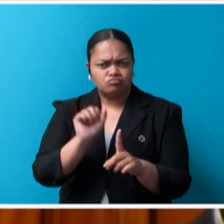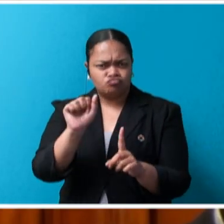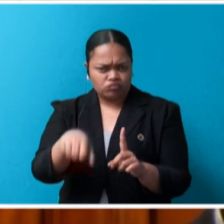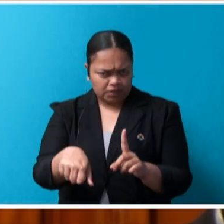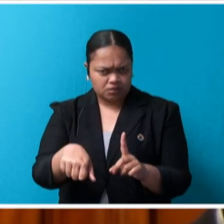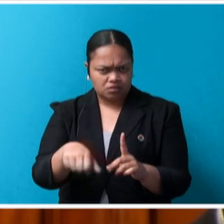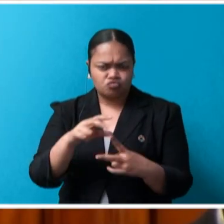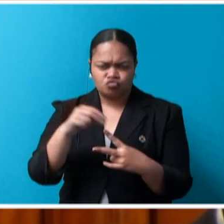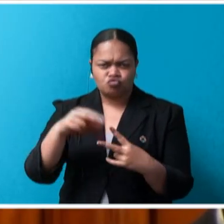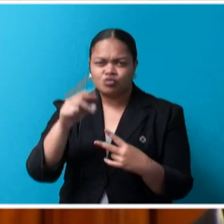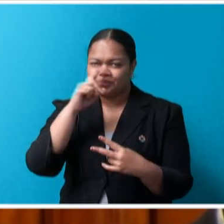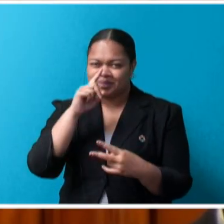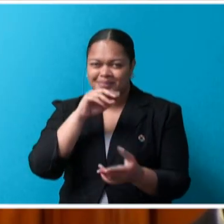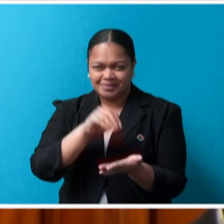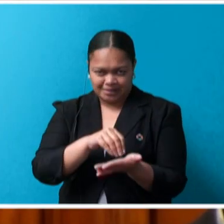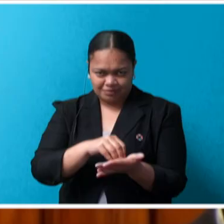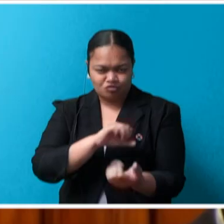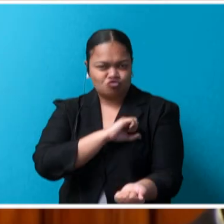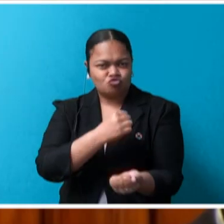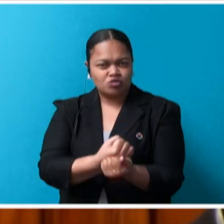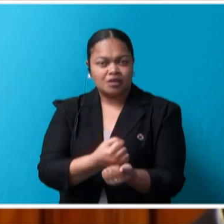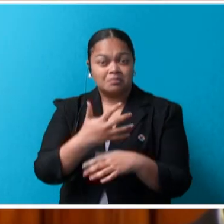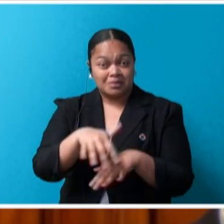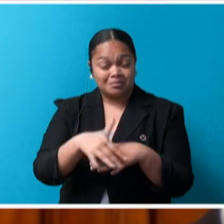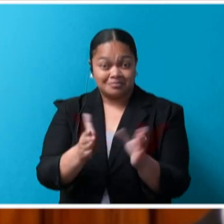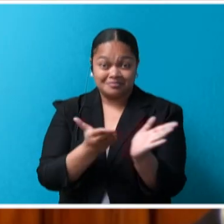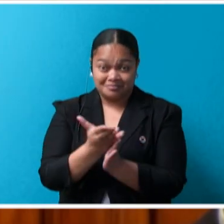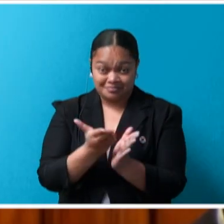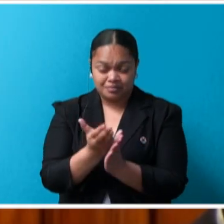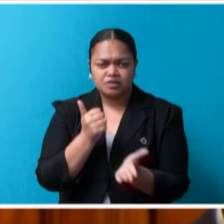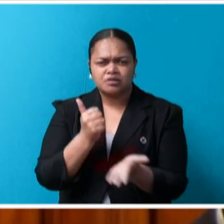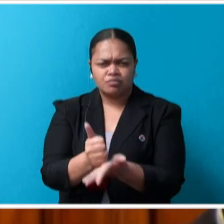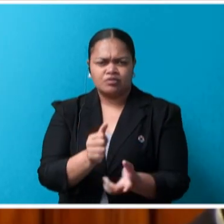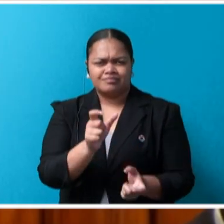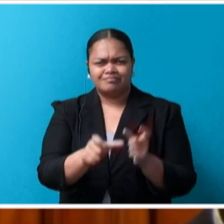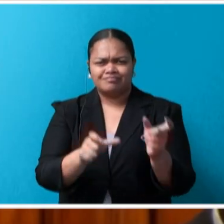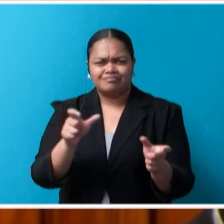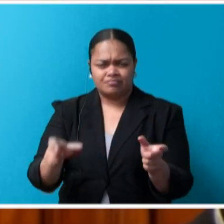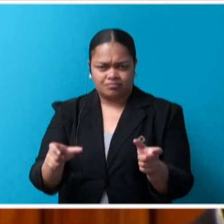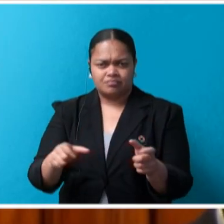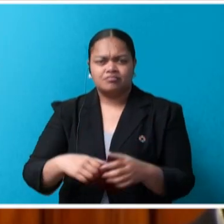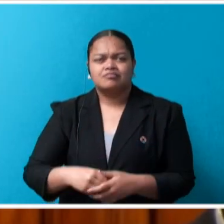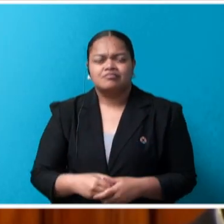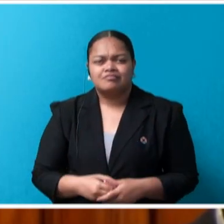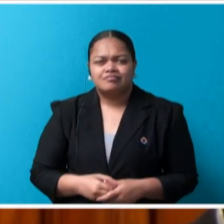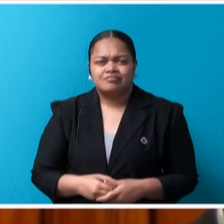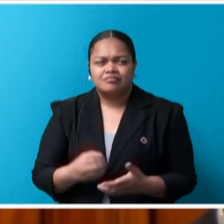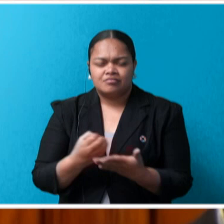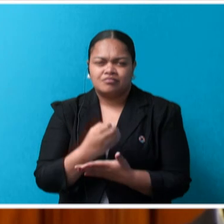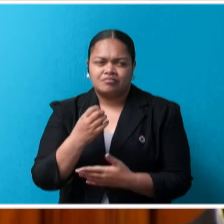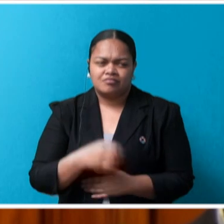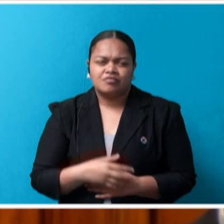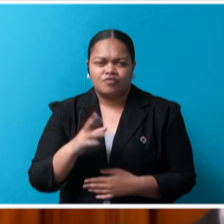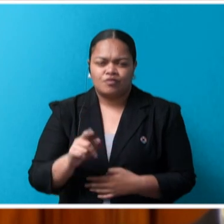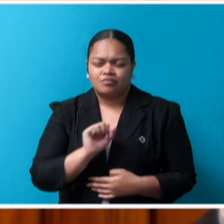people, strengthen essential public service, and support key sectors of the economy rather than retreat from its